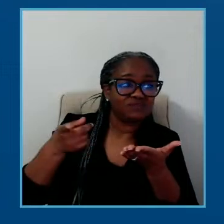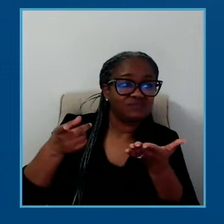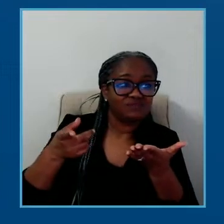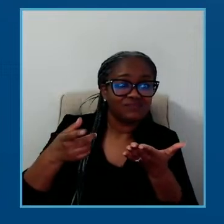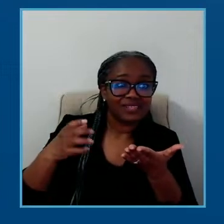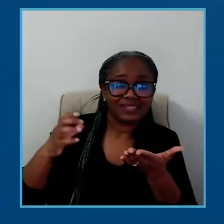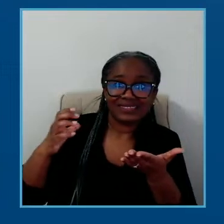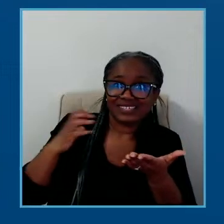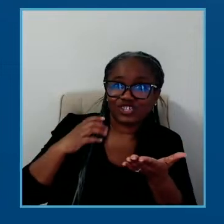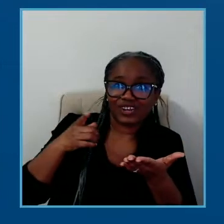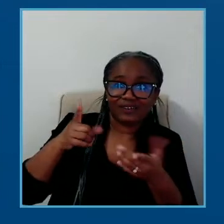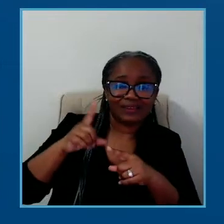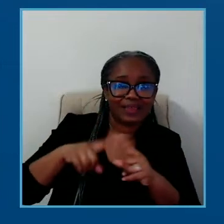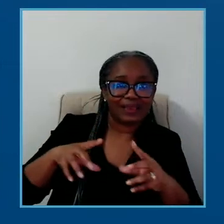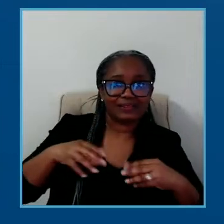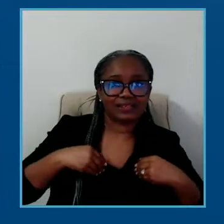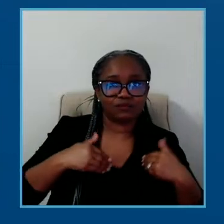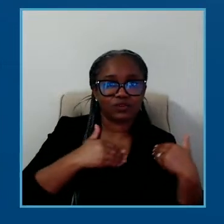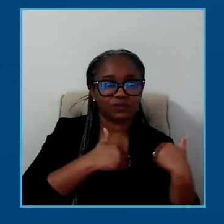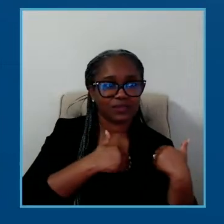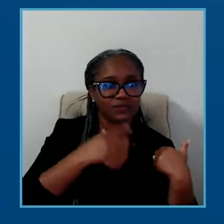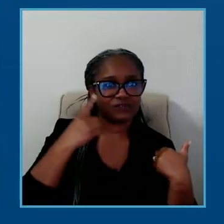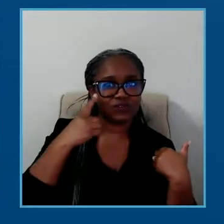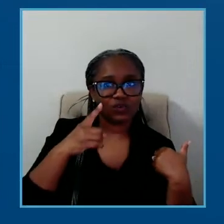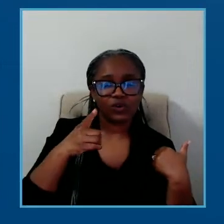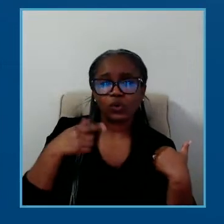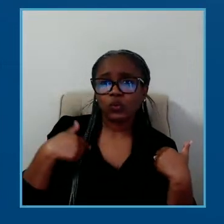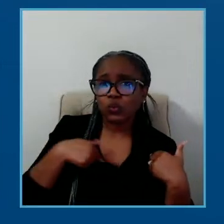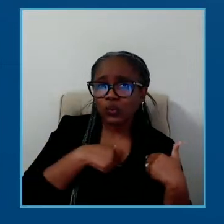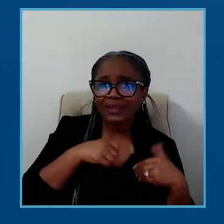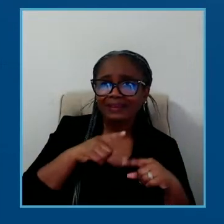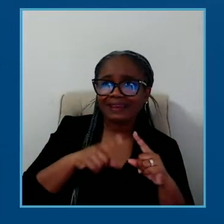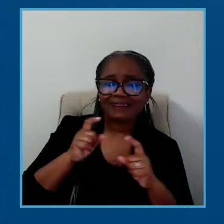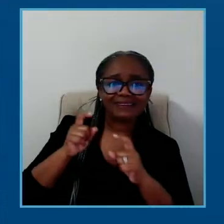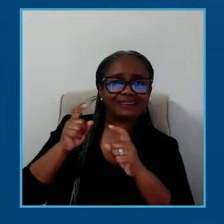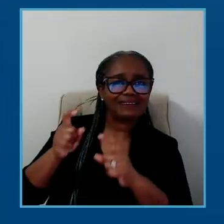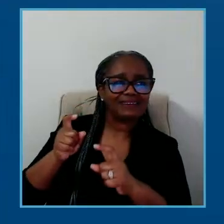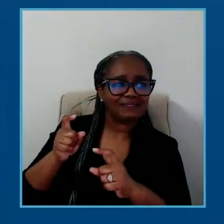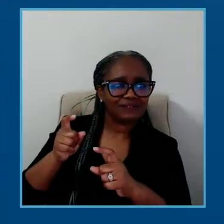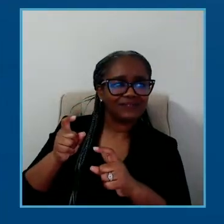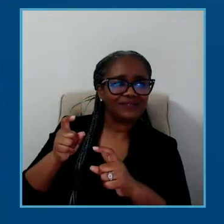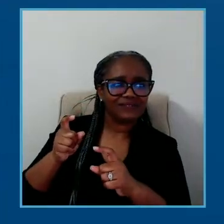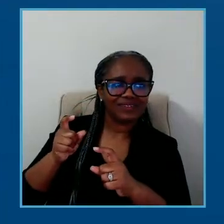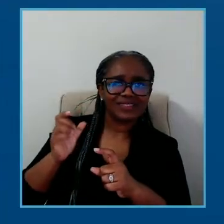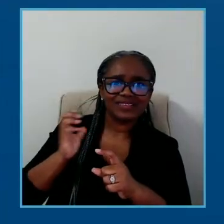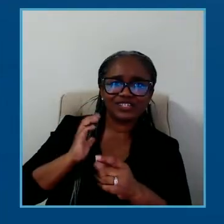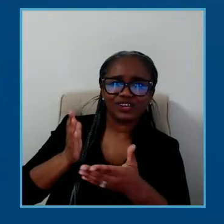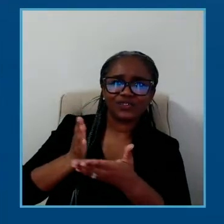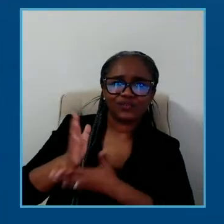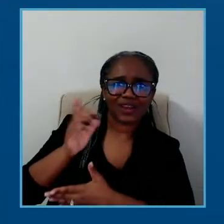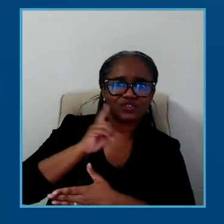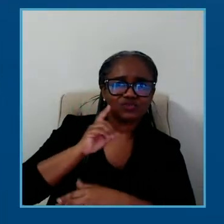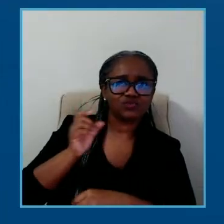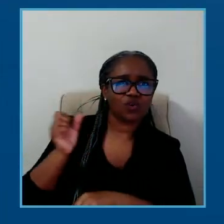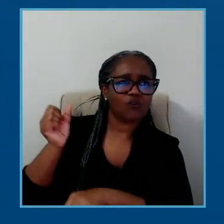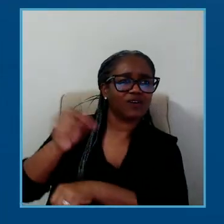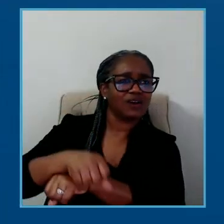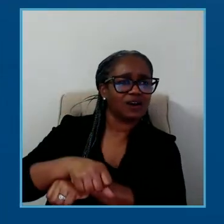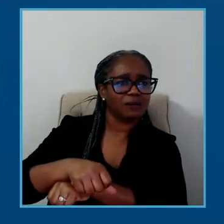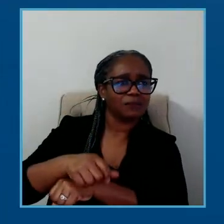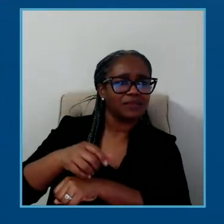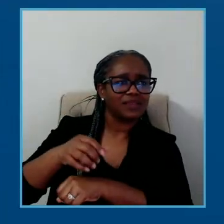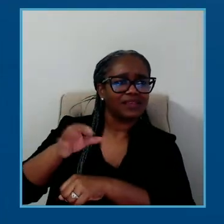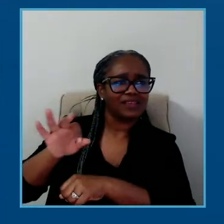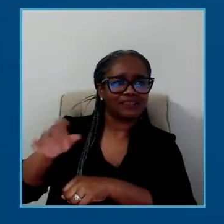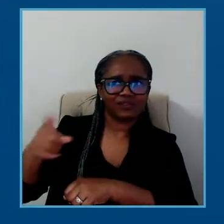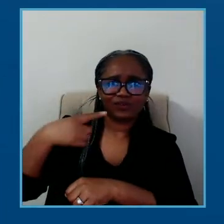right to overcome this when the chair's not going to stand up there and say, we want the men, now that we're going to collapse the voting